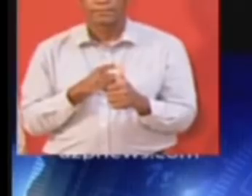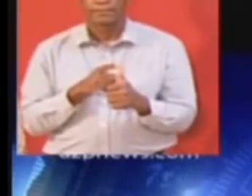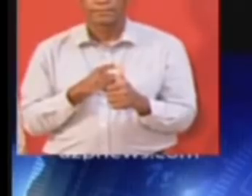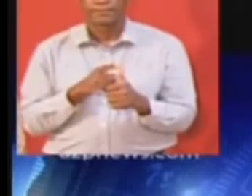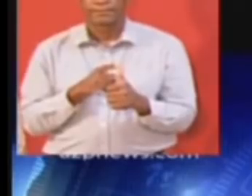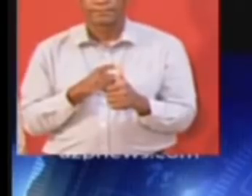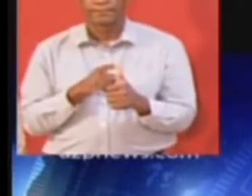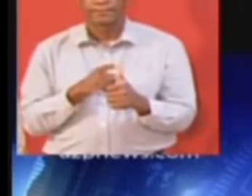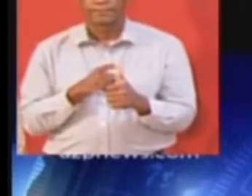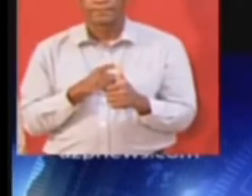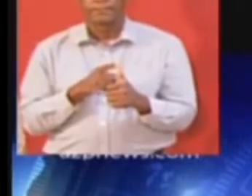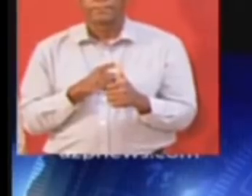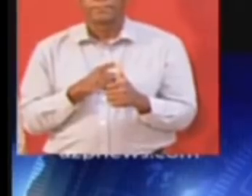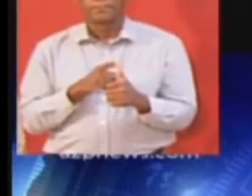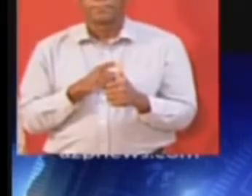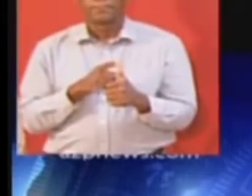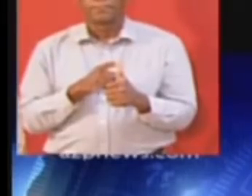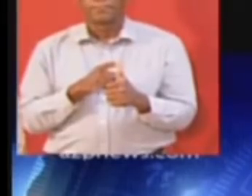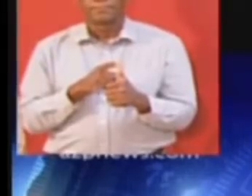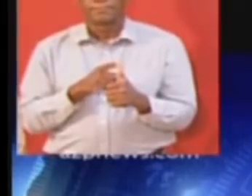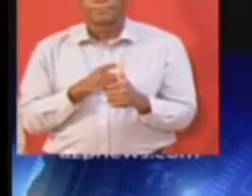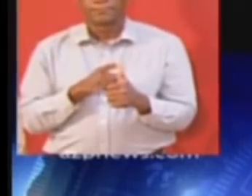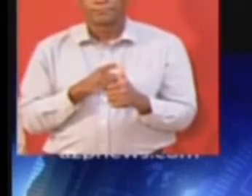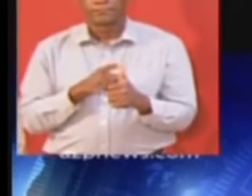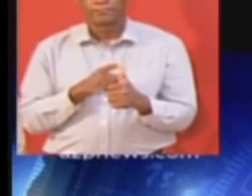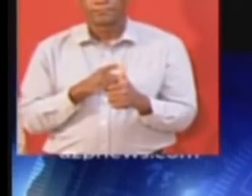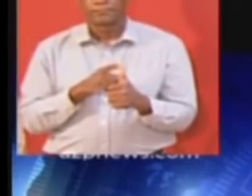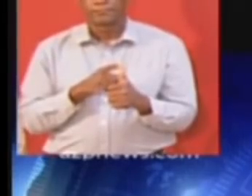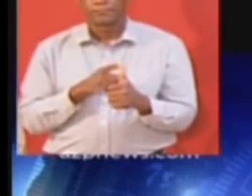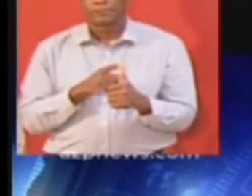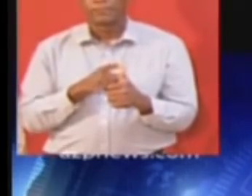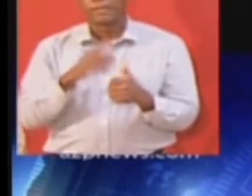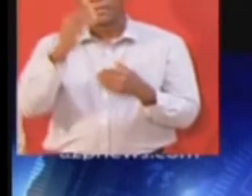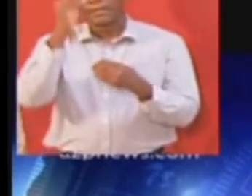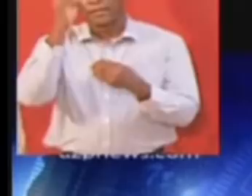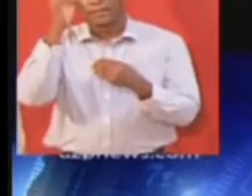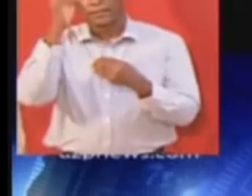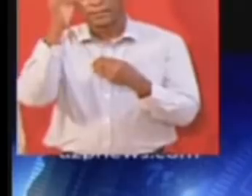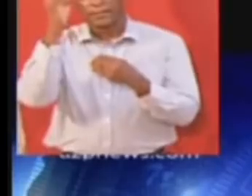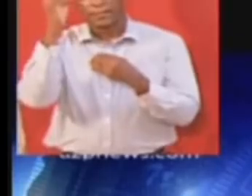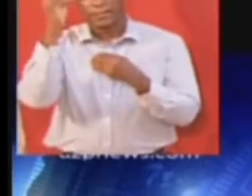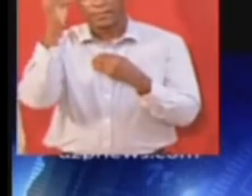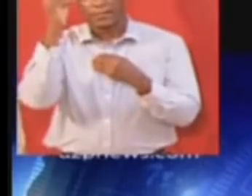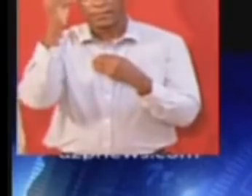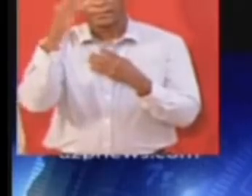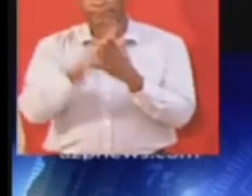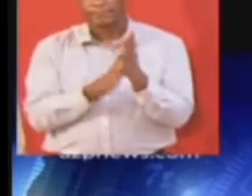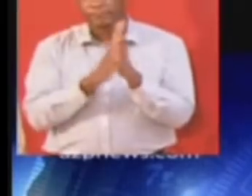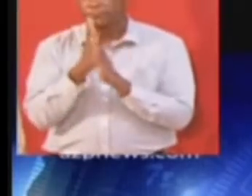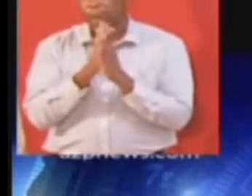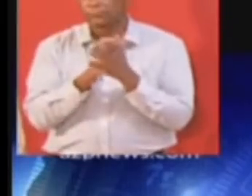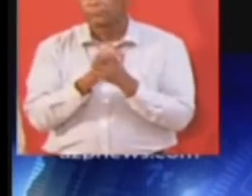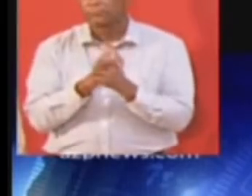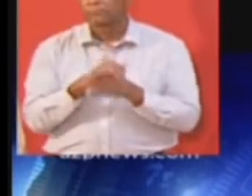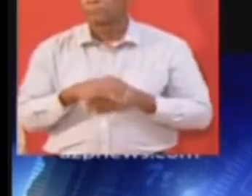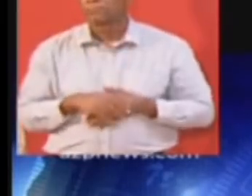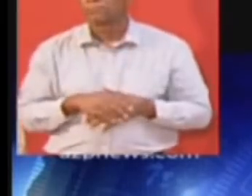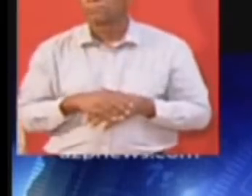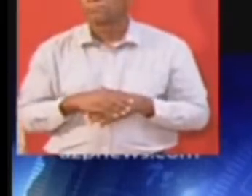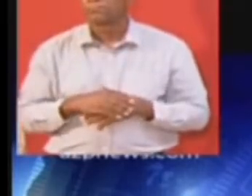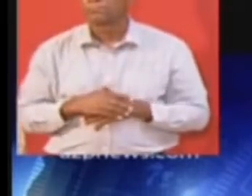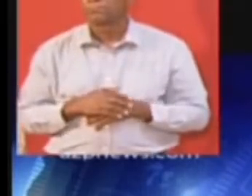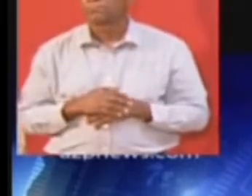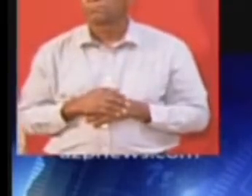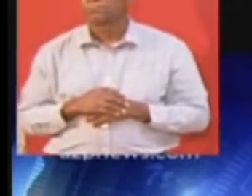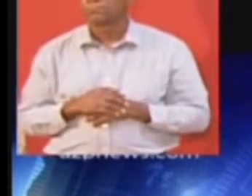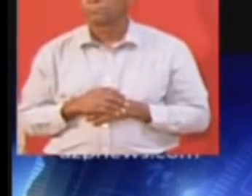birthday. Thank you very much. Thank you. And my first question is for you, Minister of Health. There is is that my